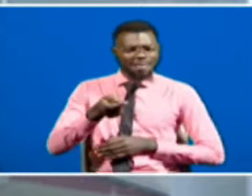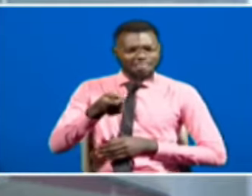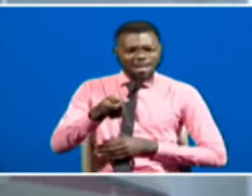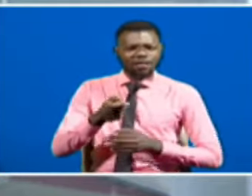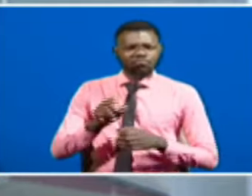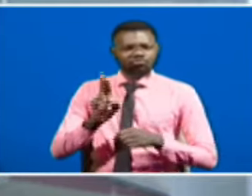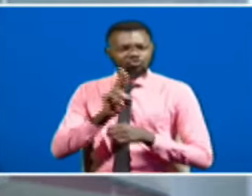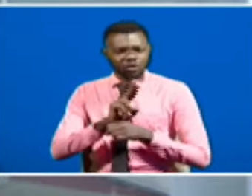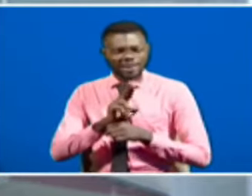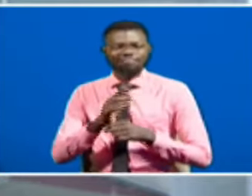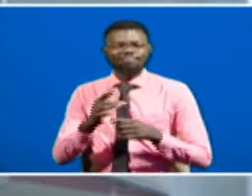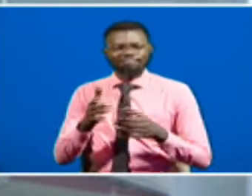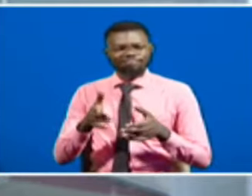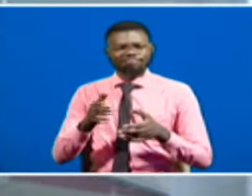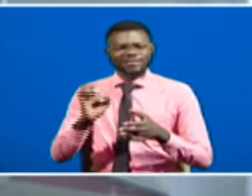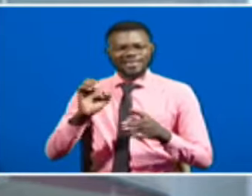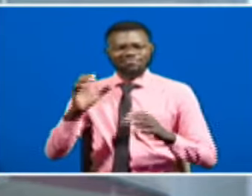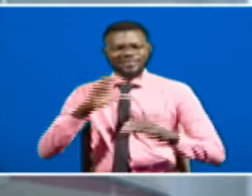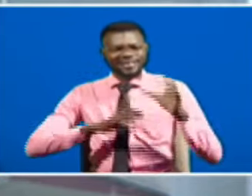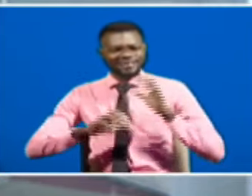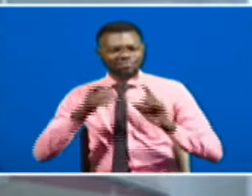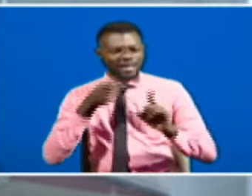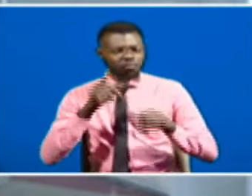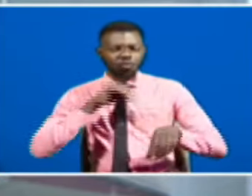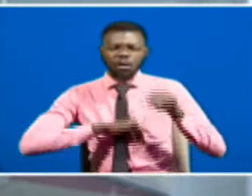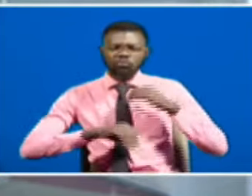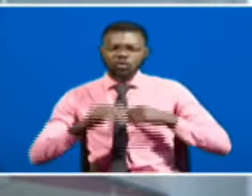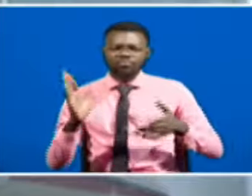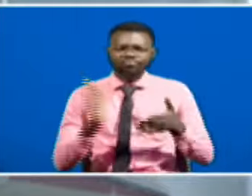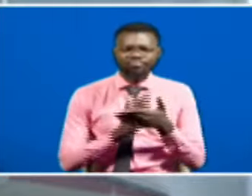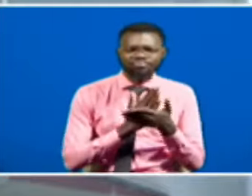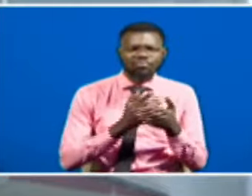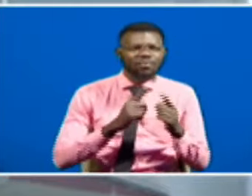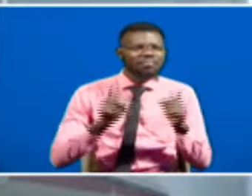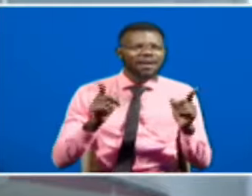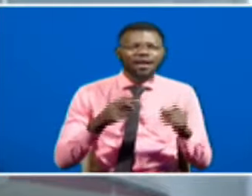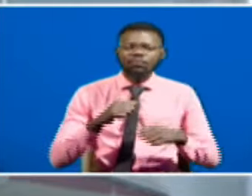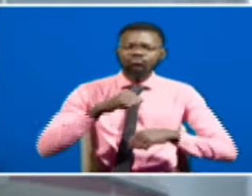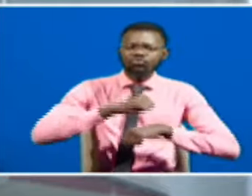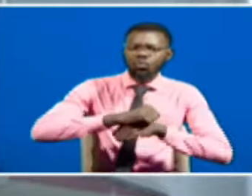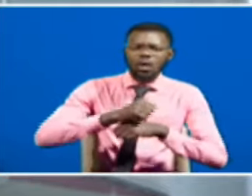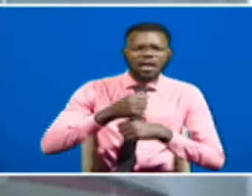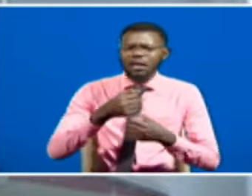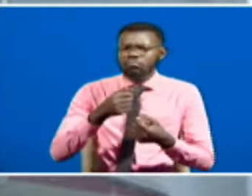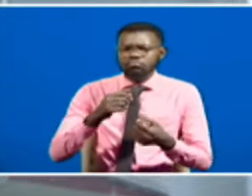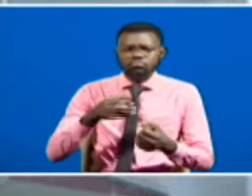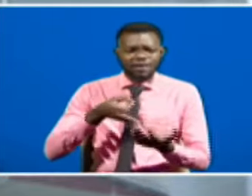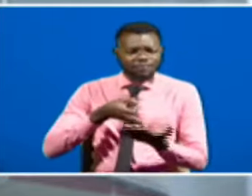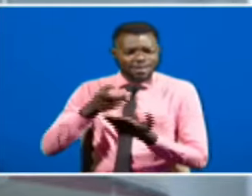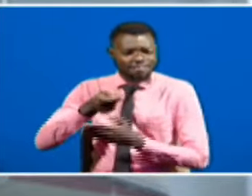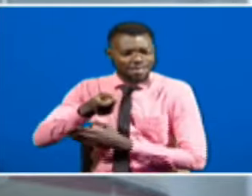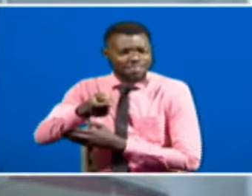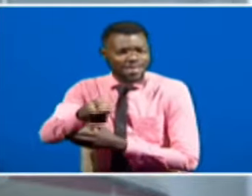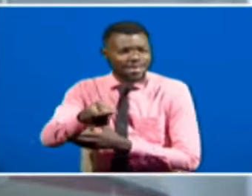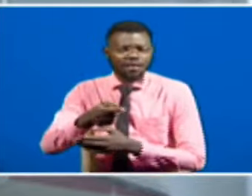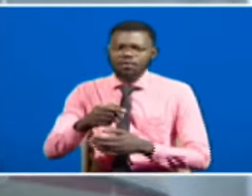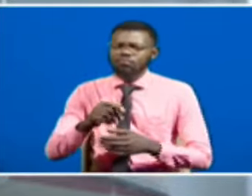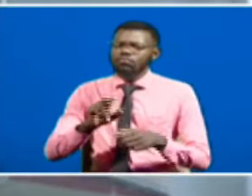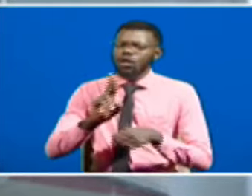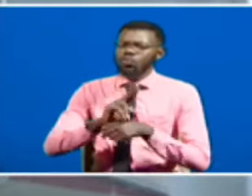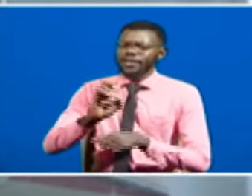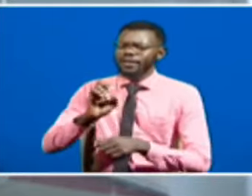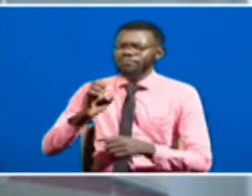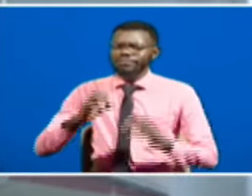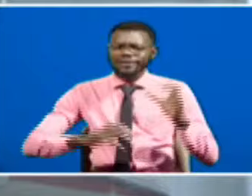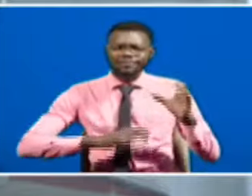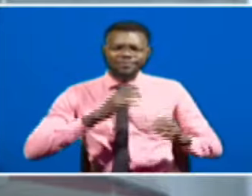senior political affairs reporter Chris Dairu reports, the payment of the fee via eCitizen is bound to escalate the war